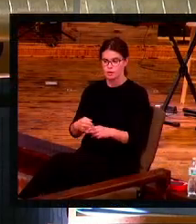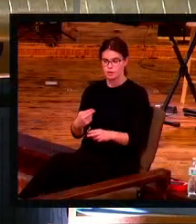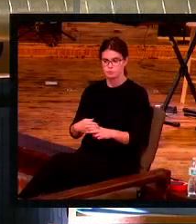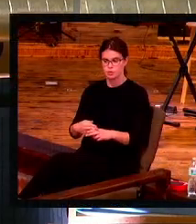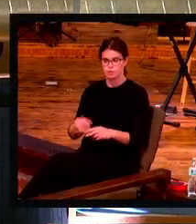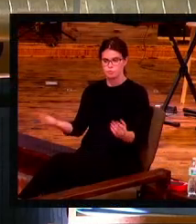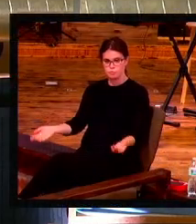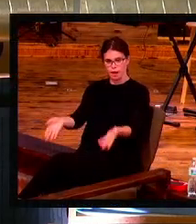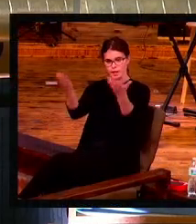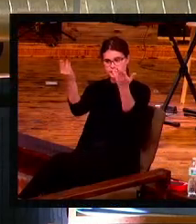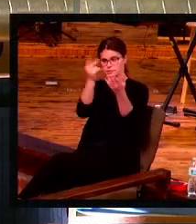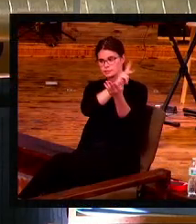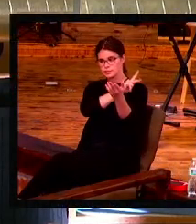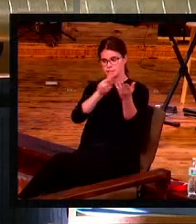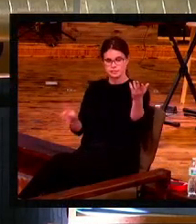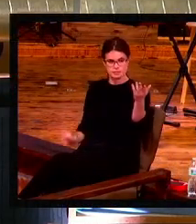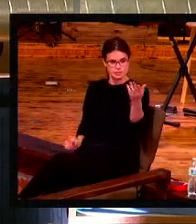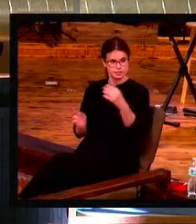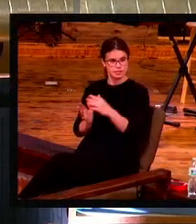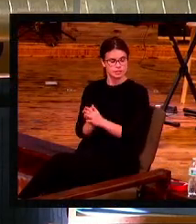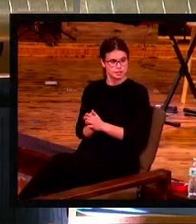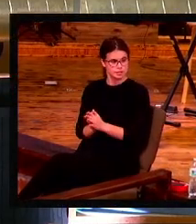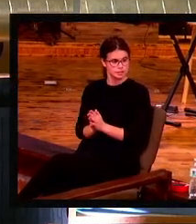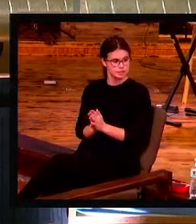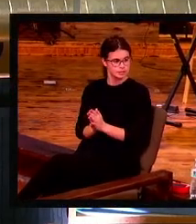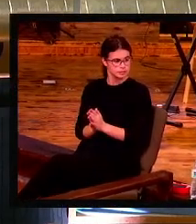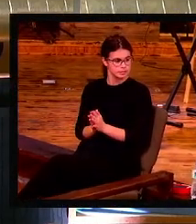I'm going to mess this up, so I'm just going to